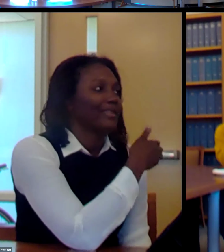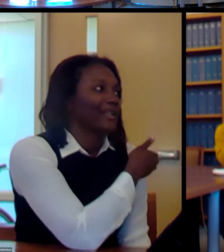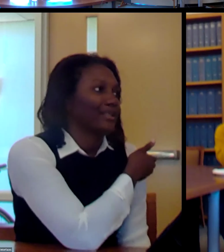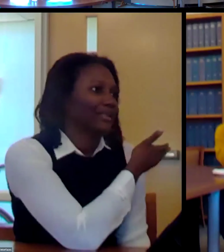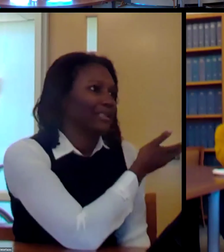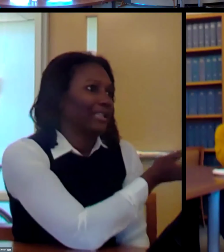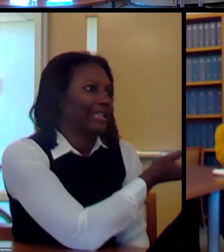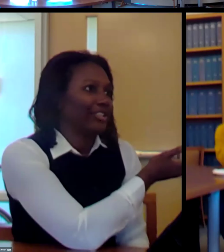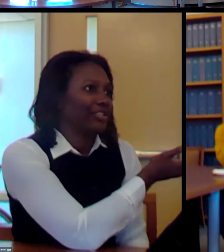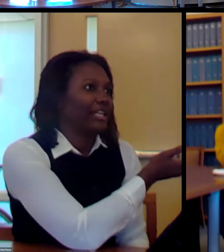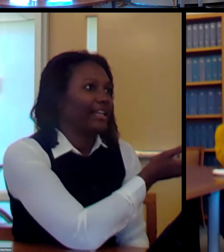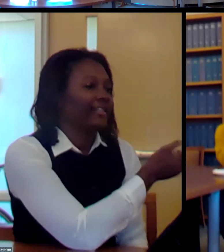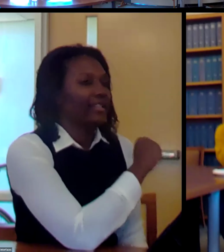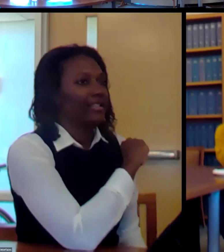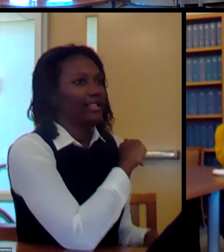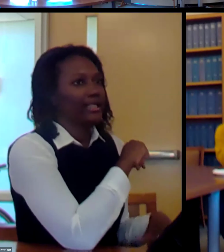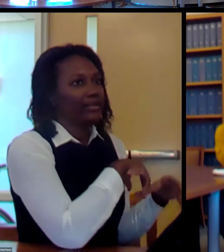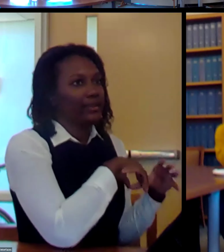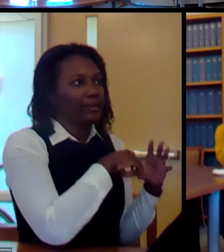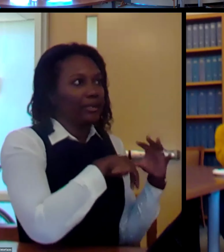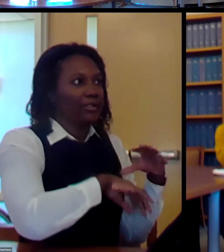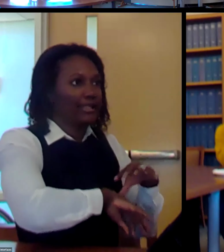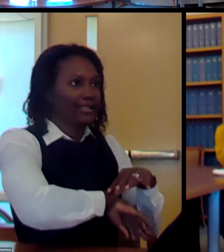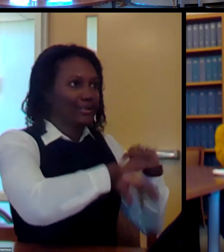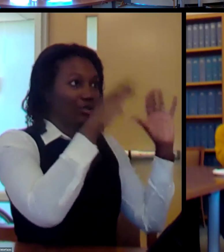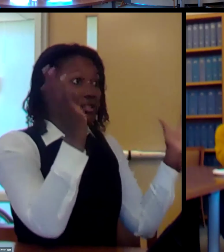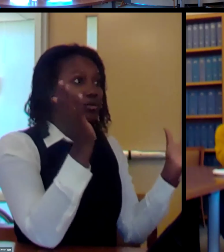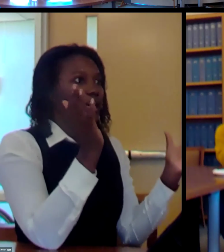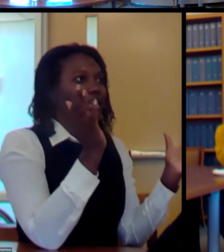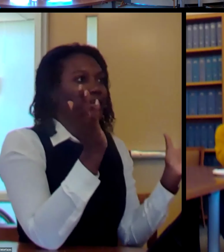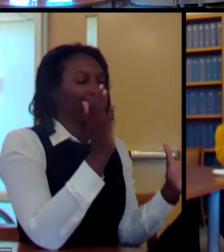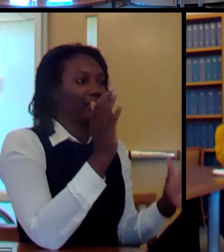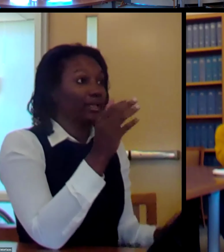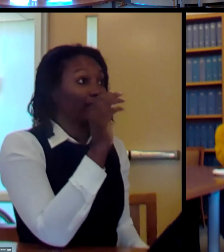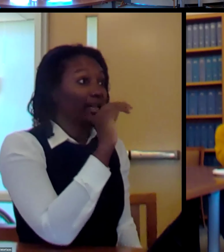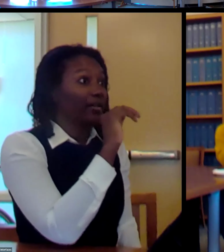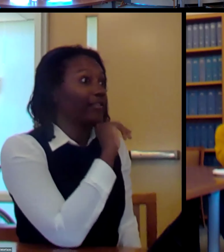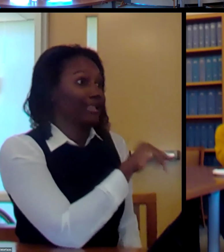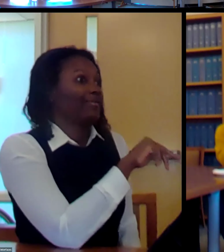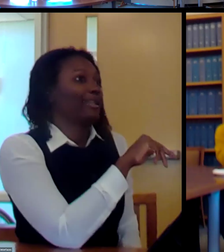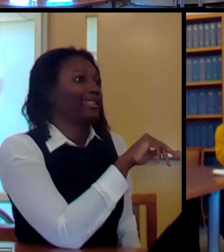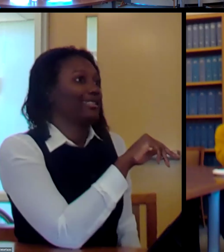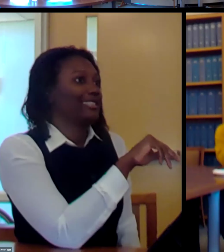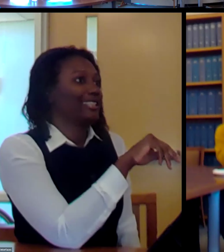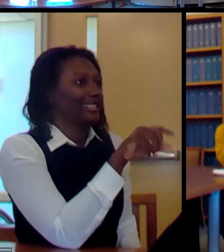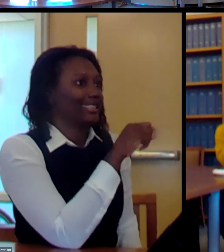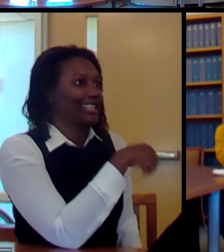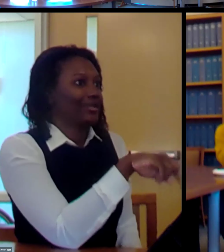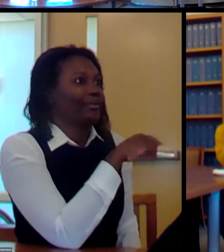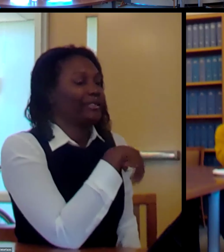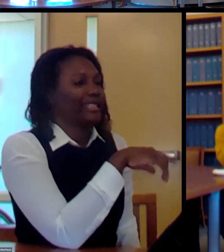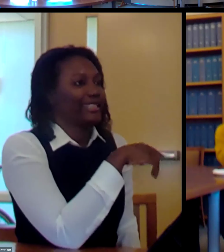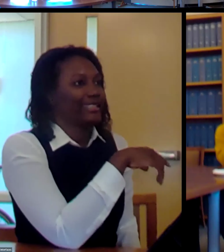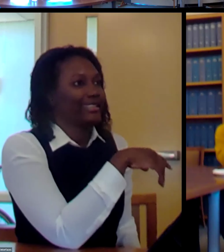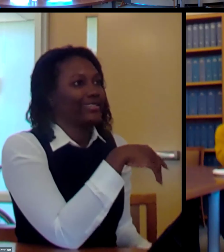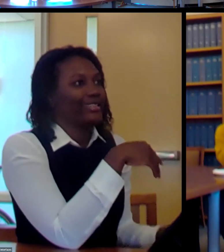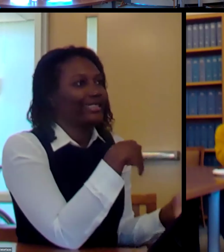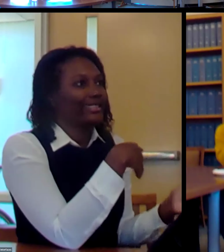you are doing your NIH grant, you're like, we're proposing this new way because we know this way doesn't work, and you cite